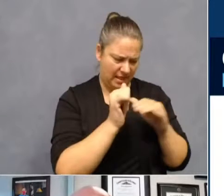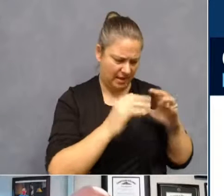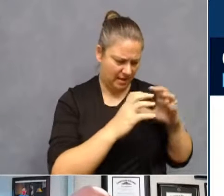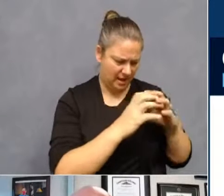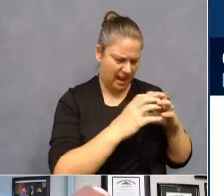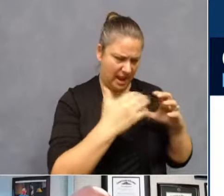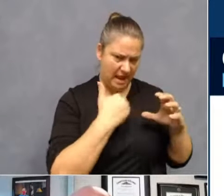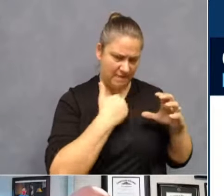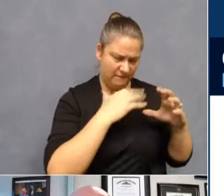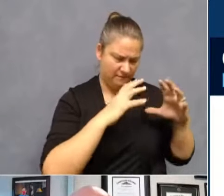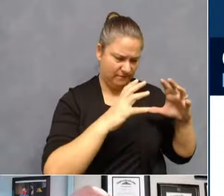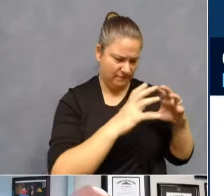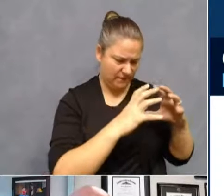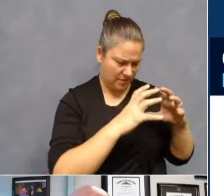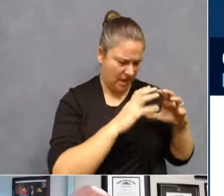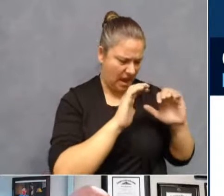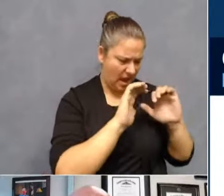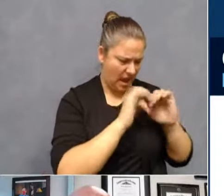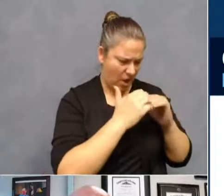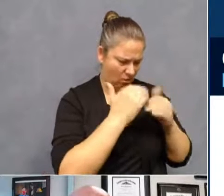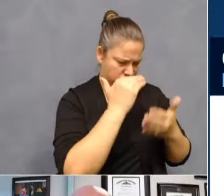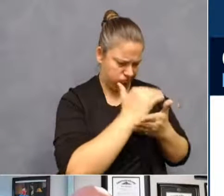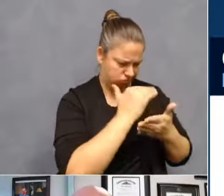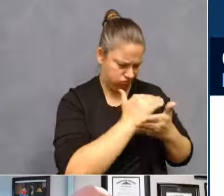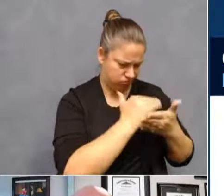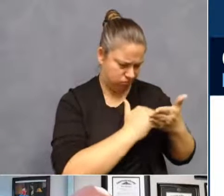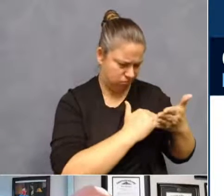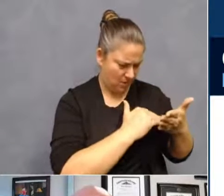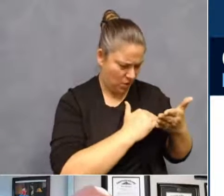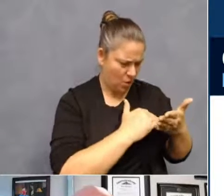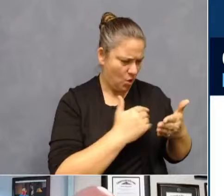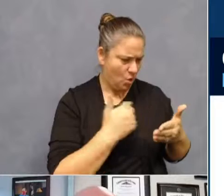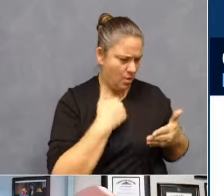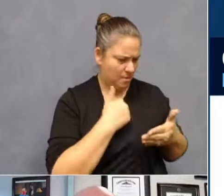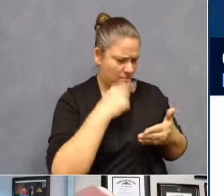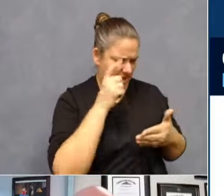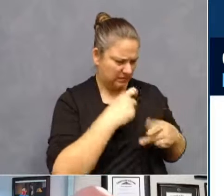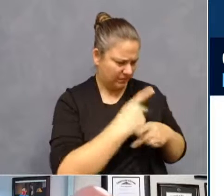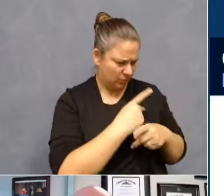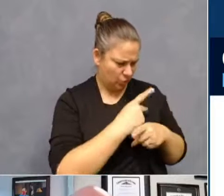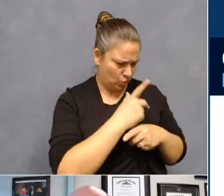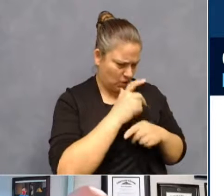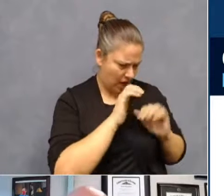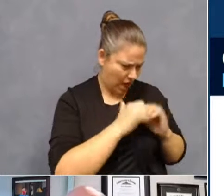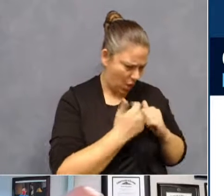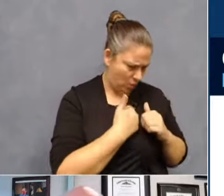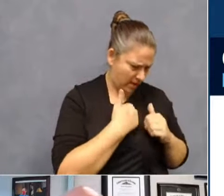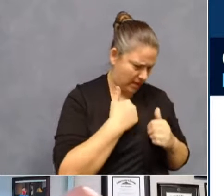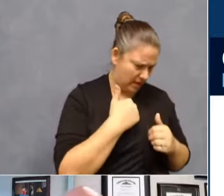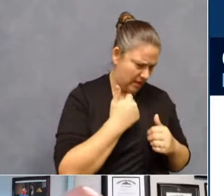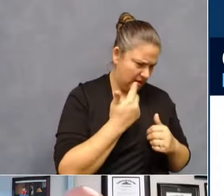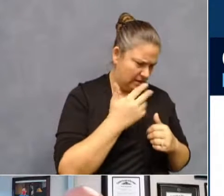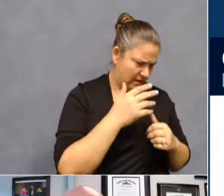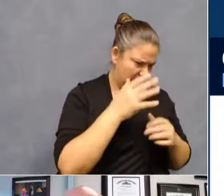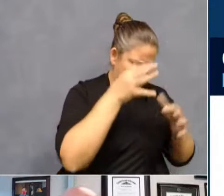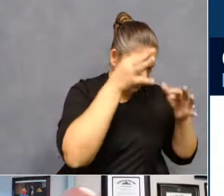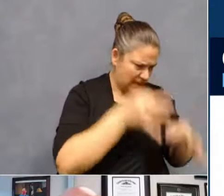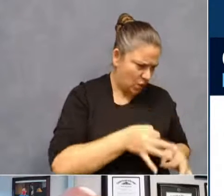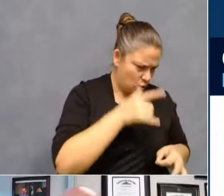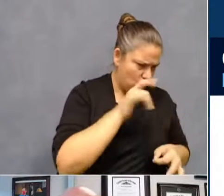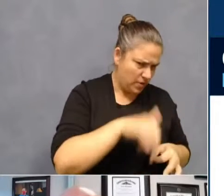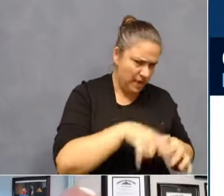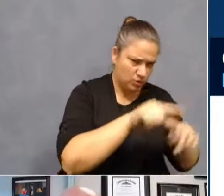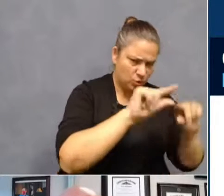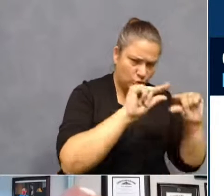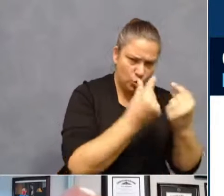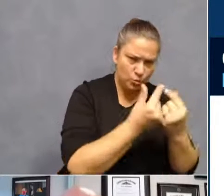that we get it most quickly to the people who need it most, and then do that in a gradual and phased approach as